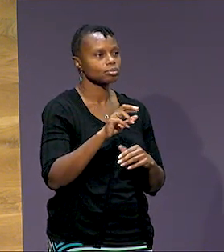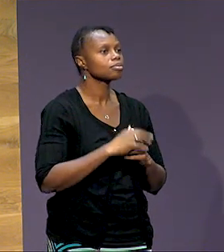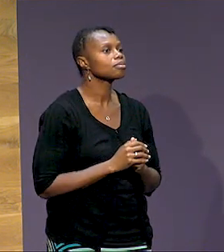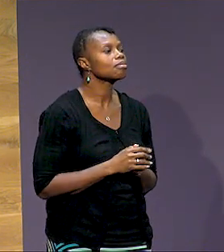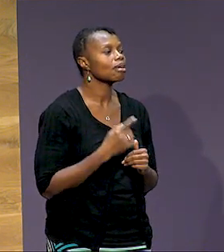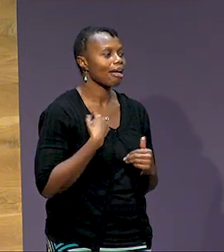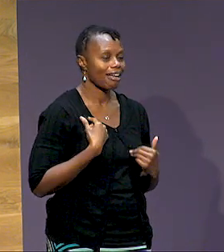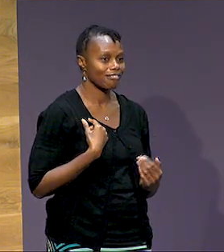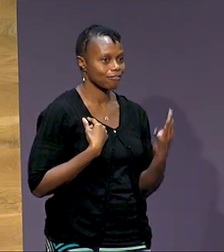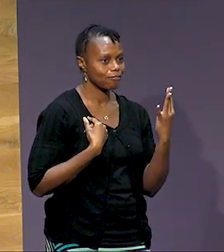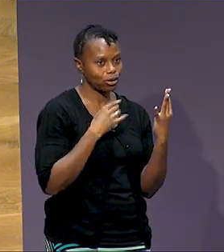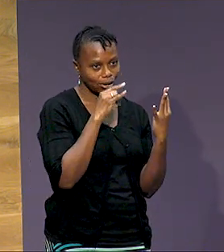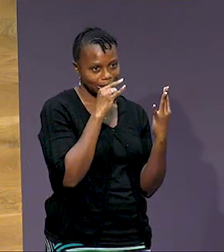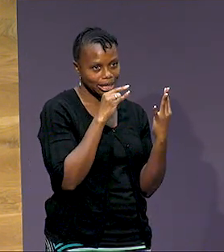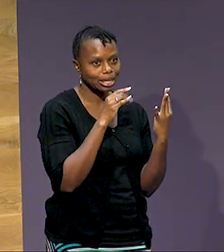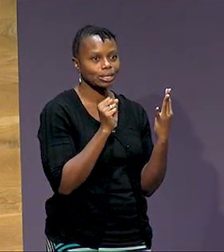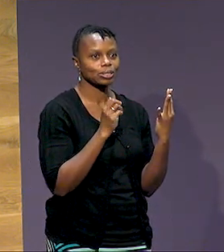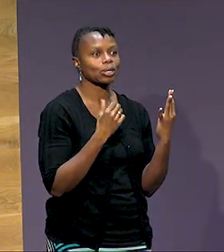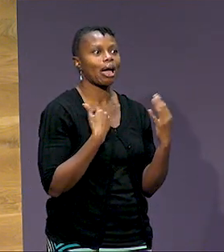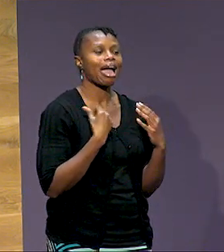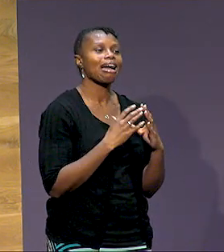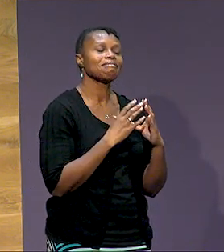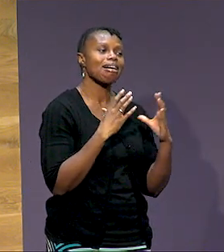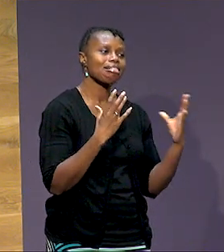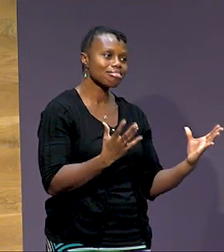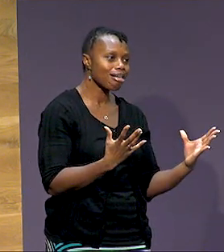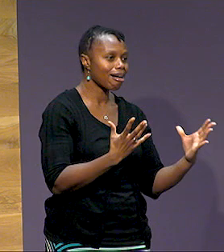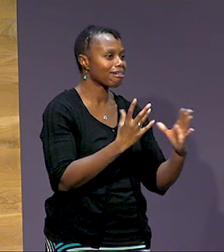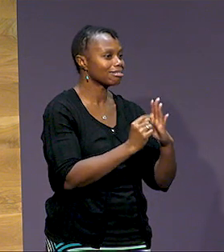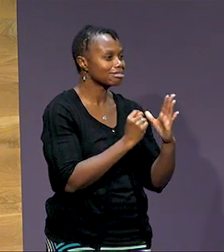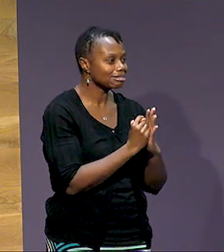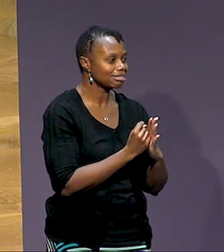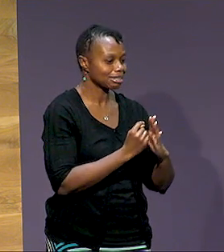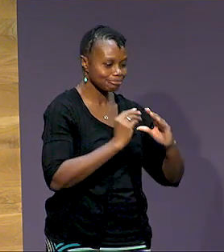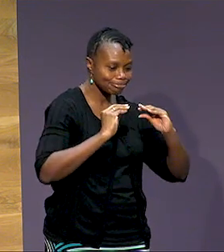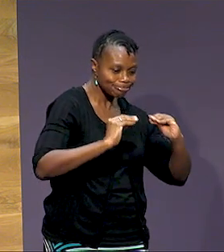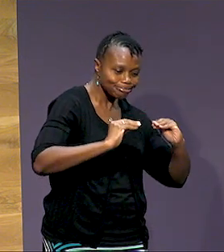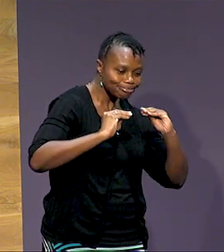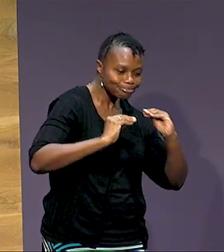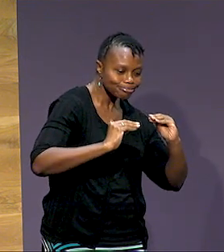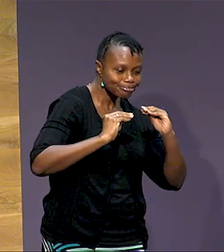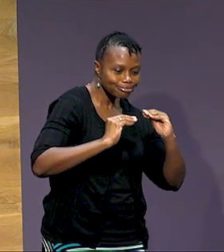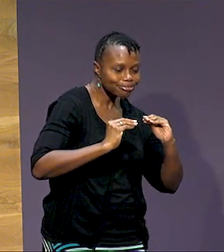love stories. And so I spend a lot of my time as a parent shaping their worldview through story.